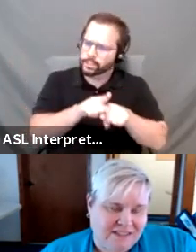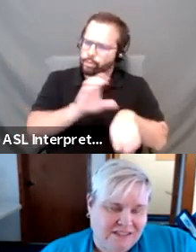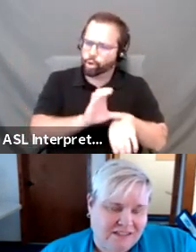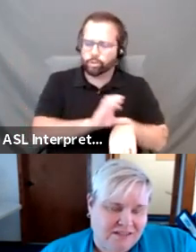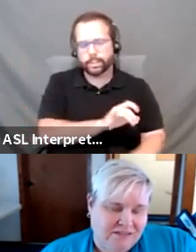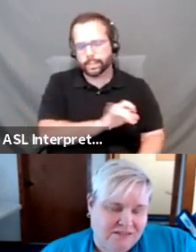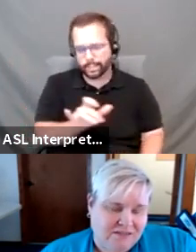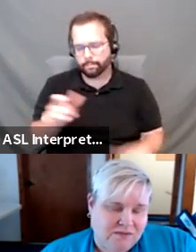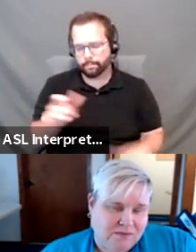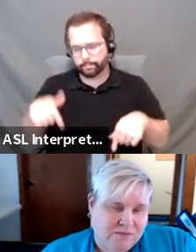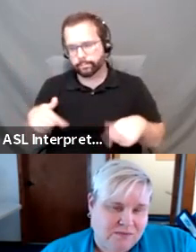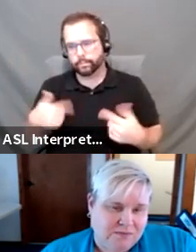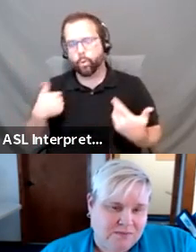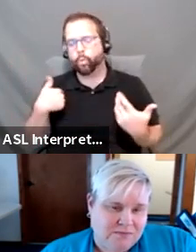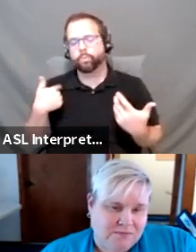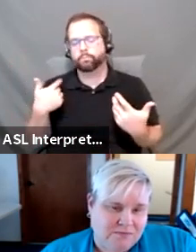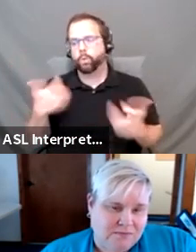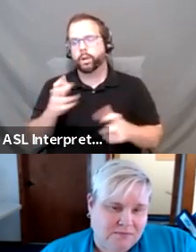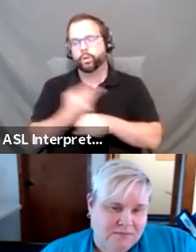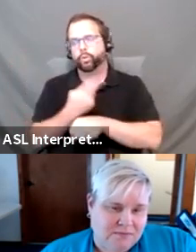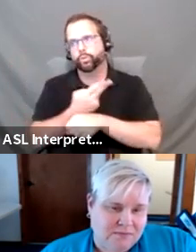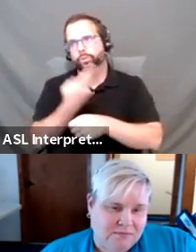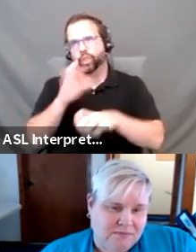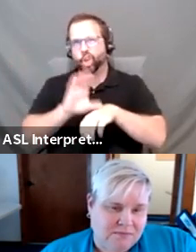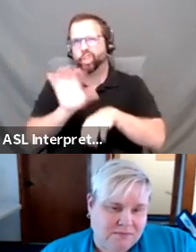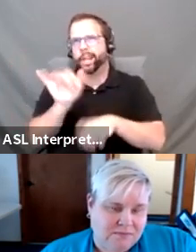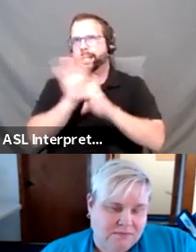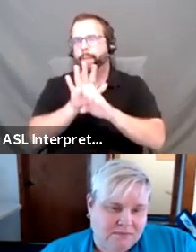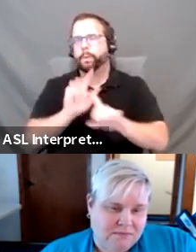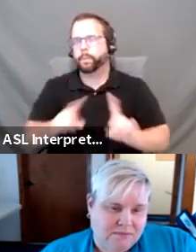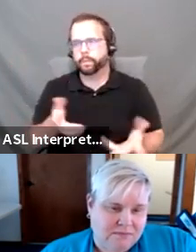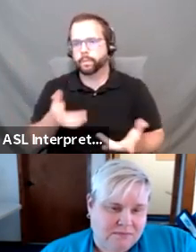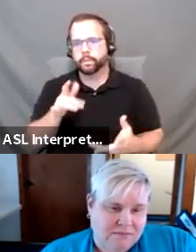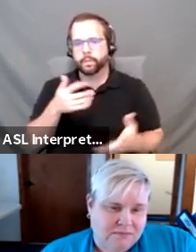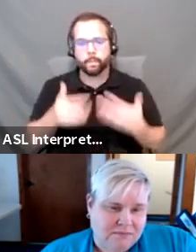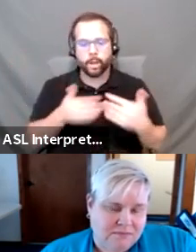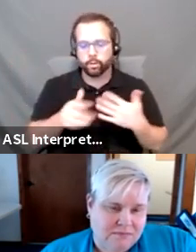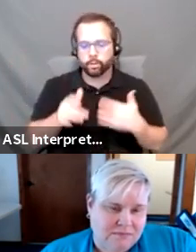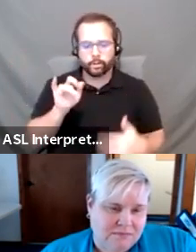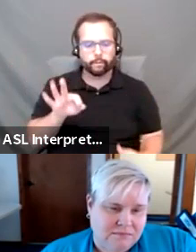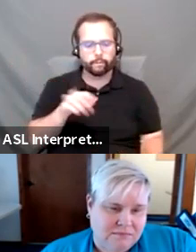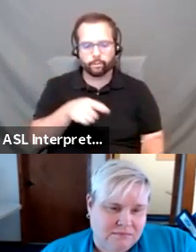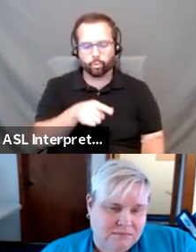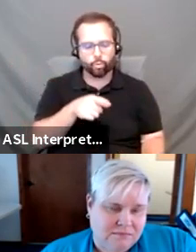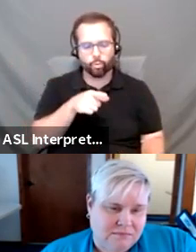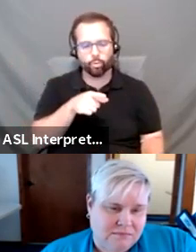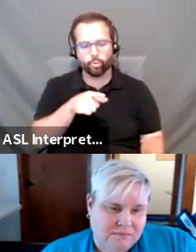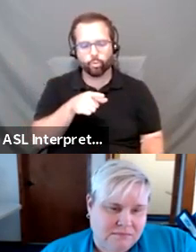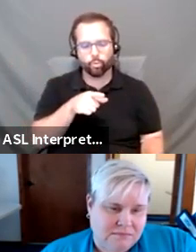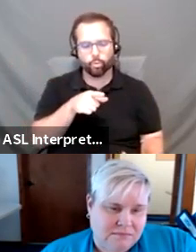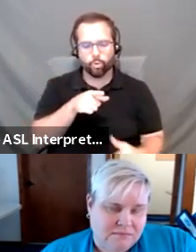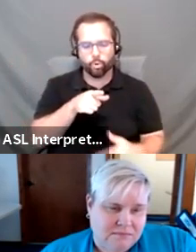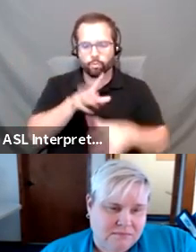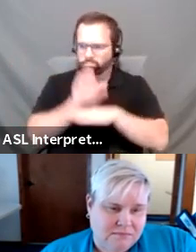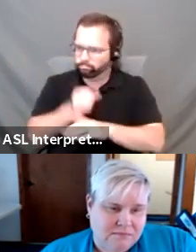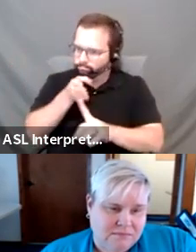that if you're already invested in the Center for Independent Living or the House of Worship or the Elks Club that you belong to, you're going to take the